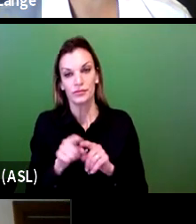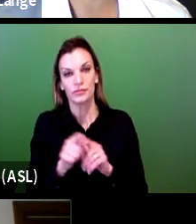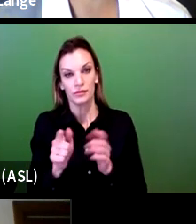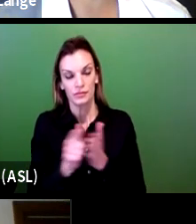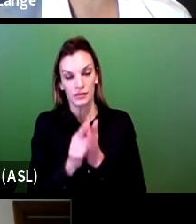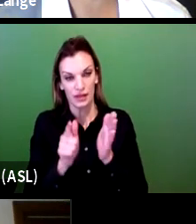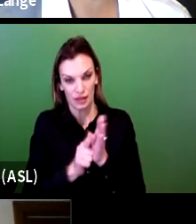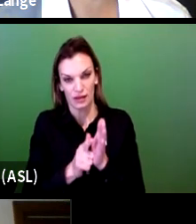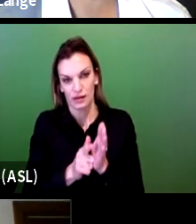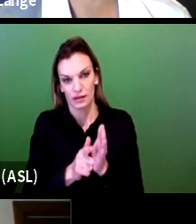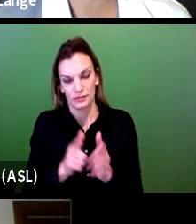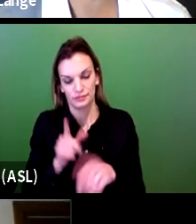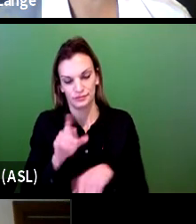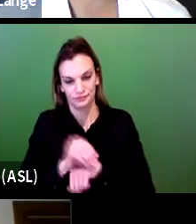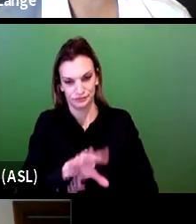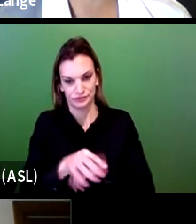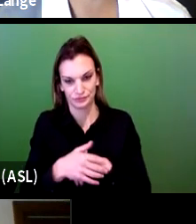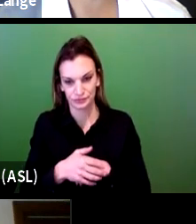legal counsel.